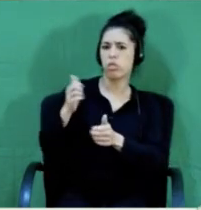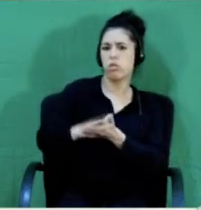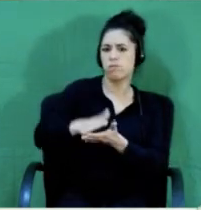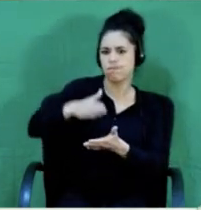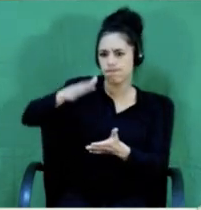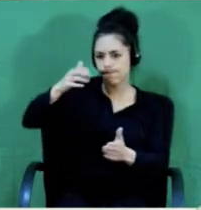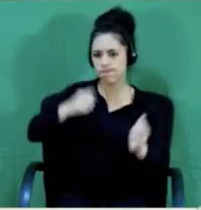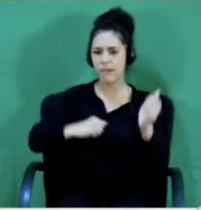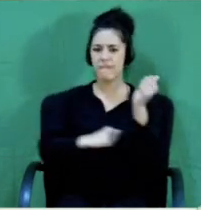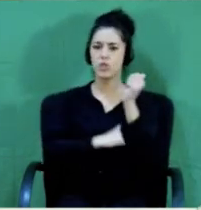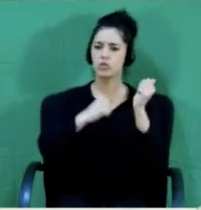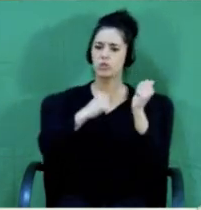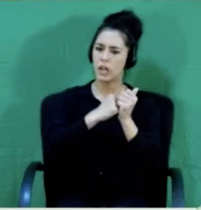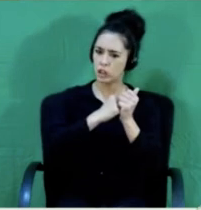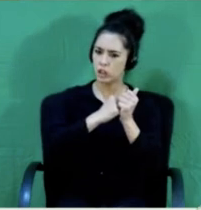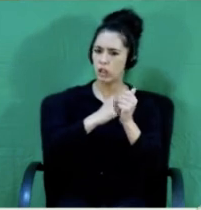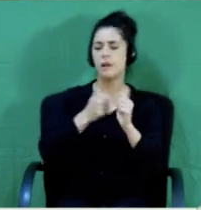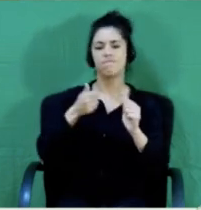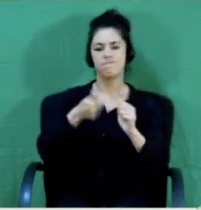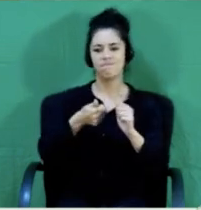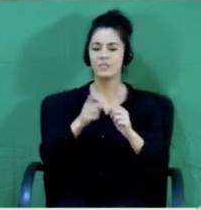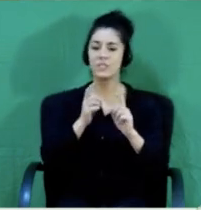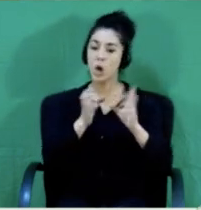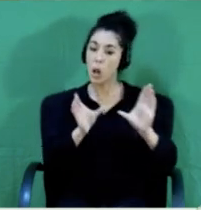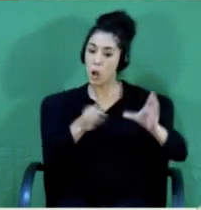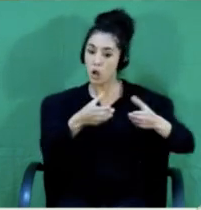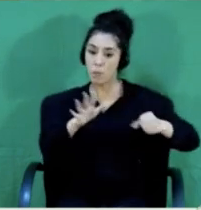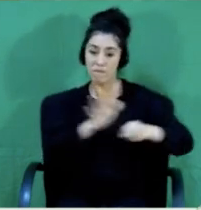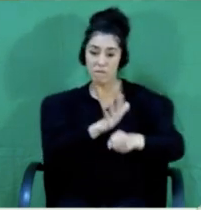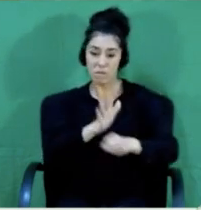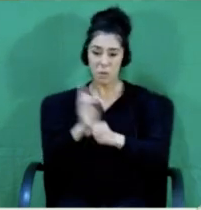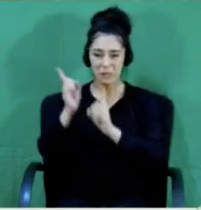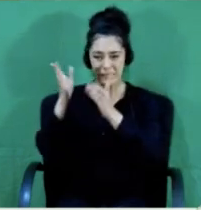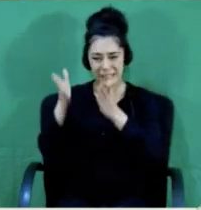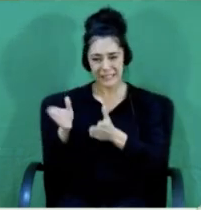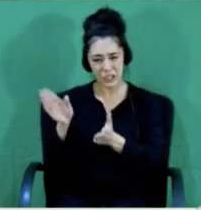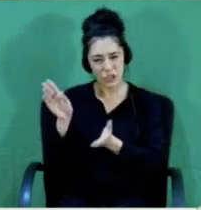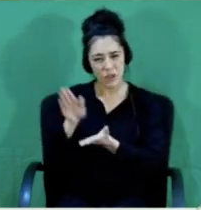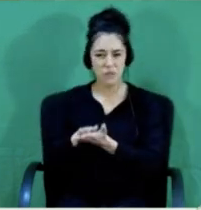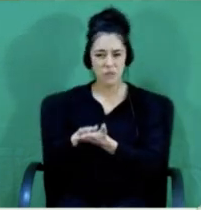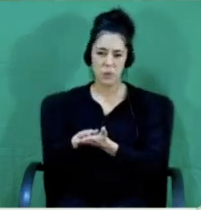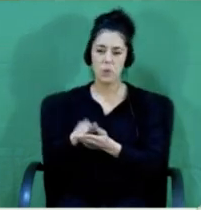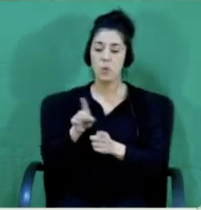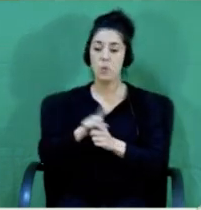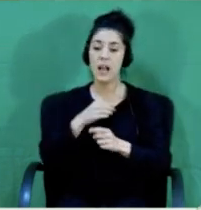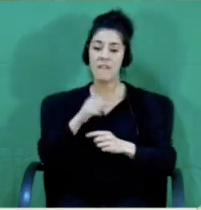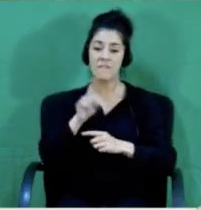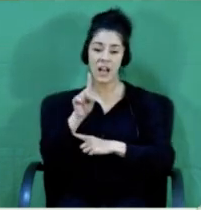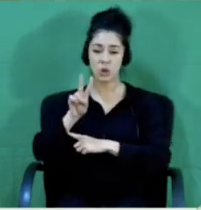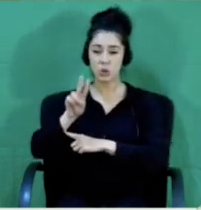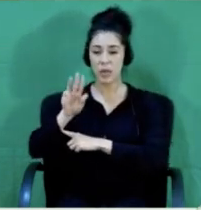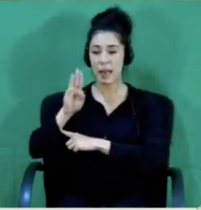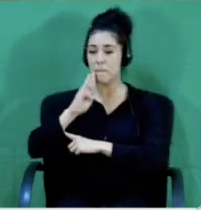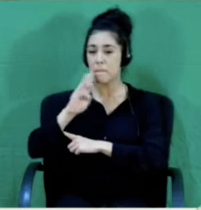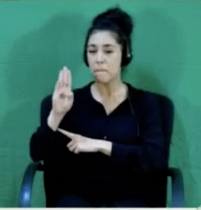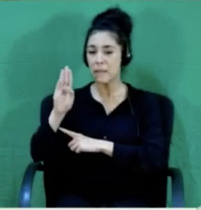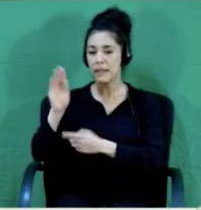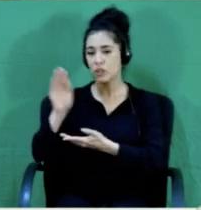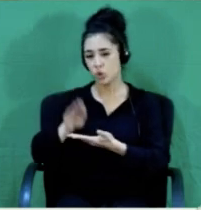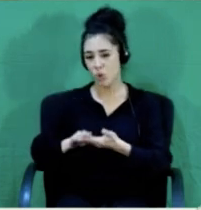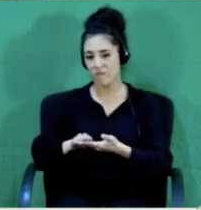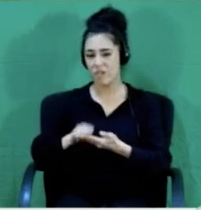fuller and our teachers fewer, because we have a 129 billion shortfall. The education budget